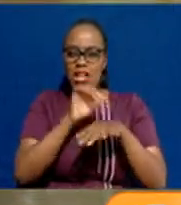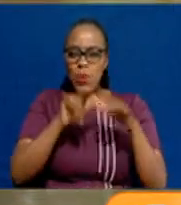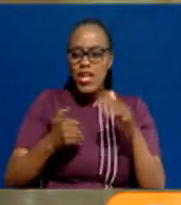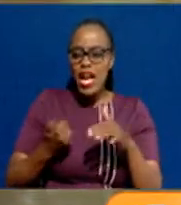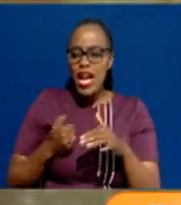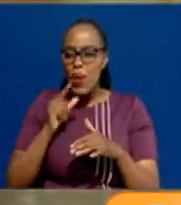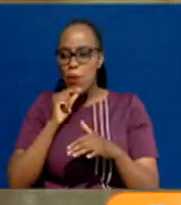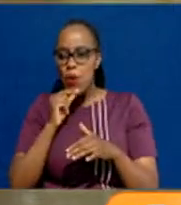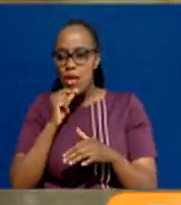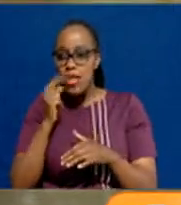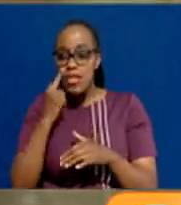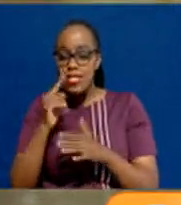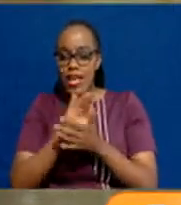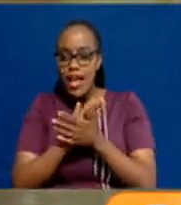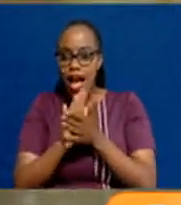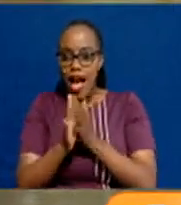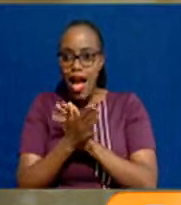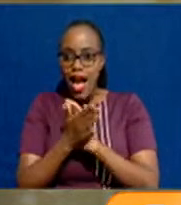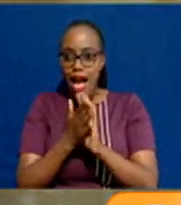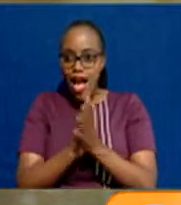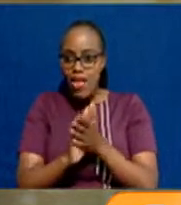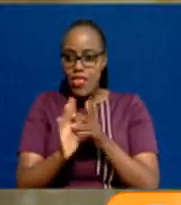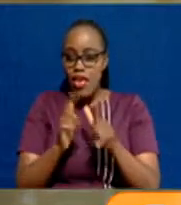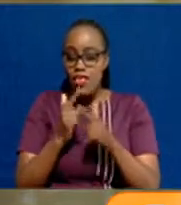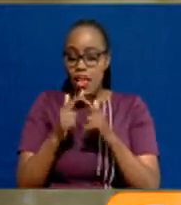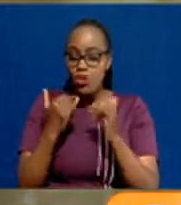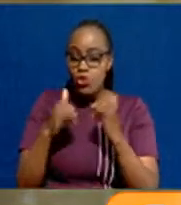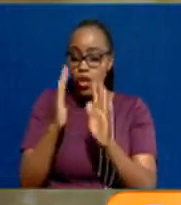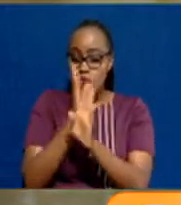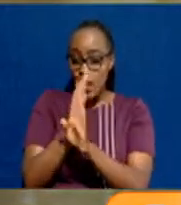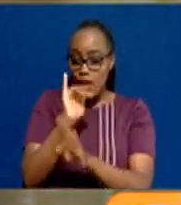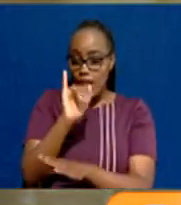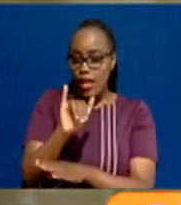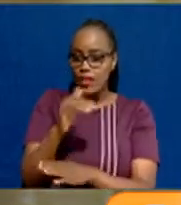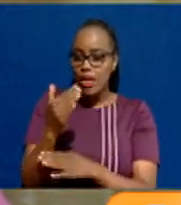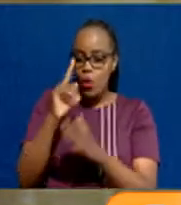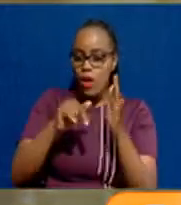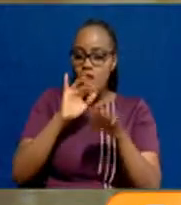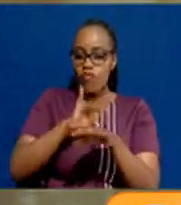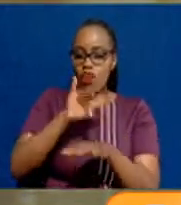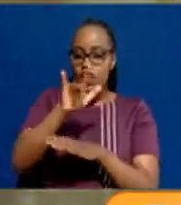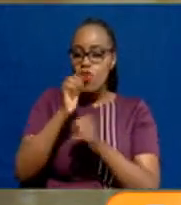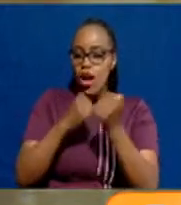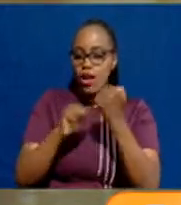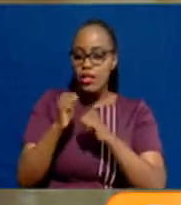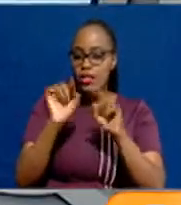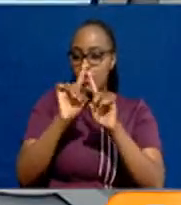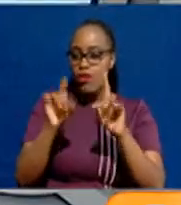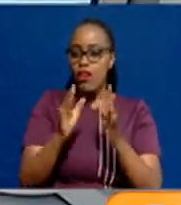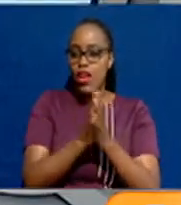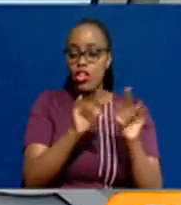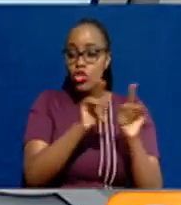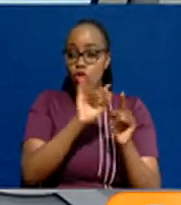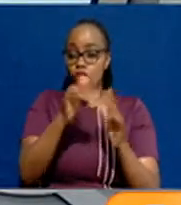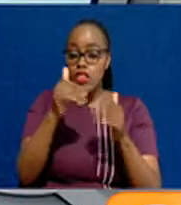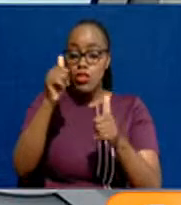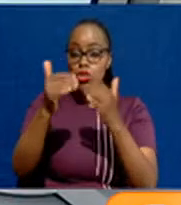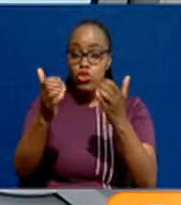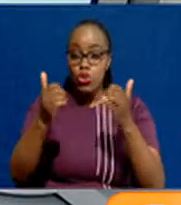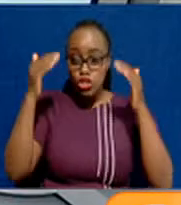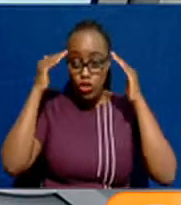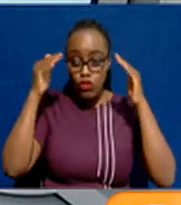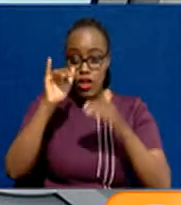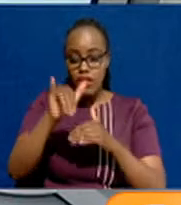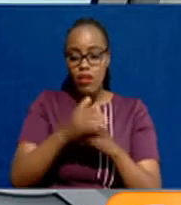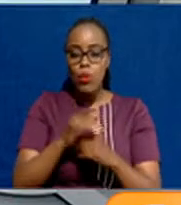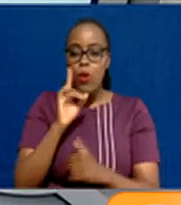girl, a boy? They're not seeing anything, and sometimes you cover that. What does that affect your productivity? Absolutely. And those are the things that we need to look into.